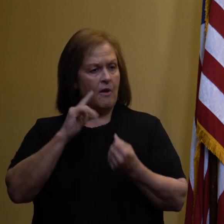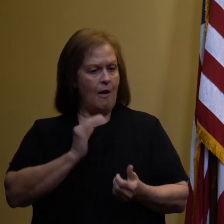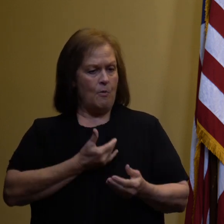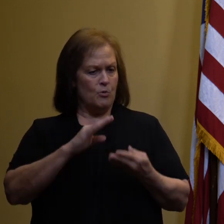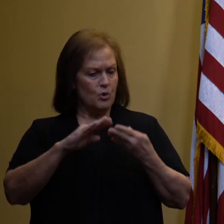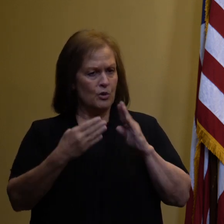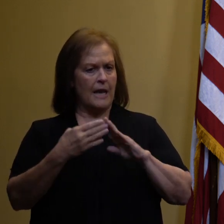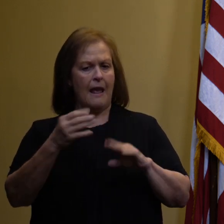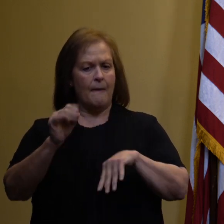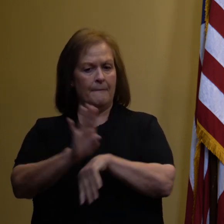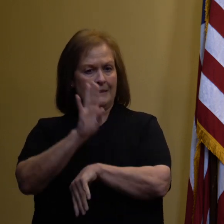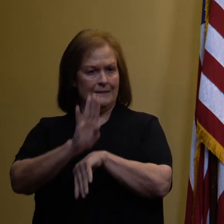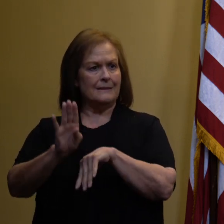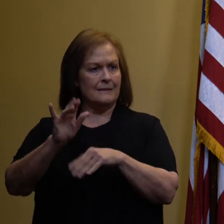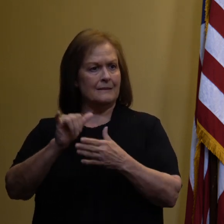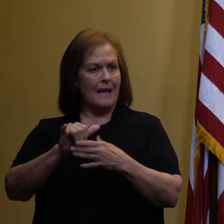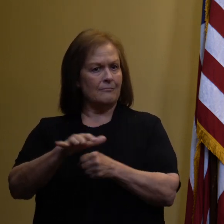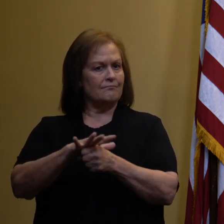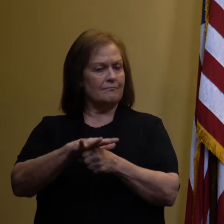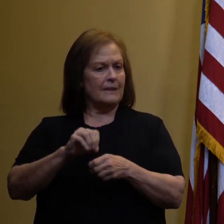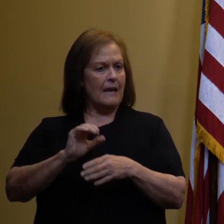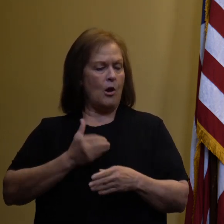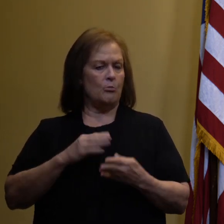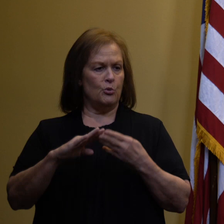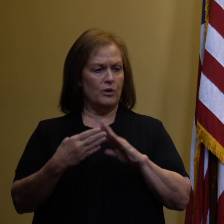community and the businesses that are in our community.